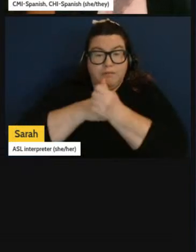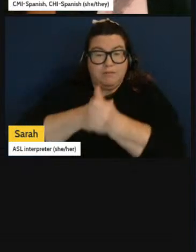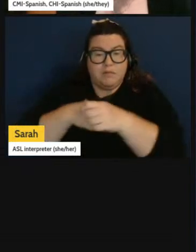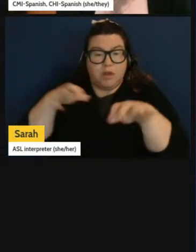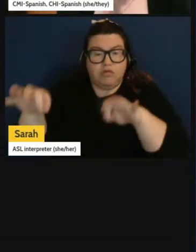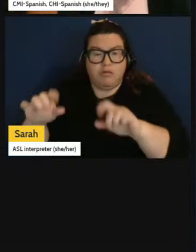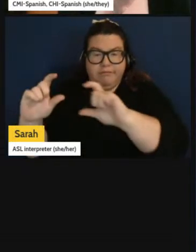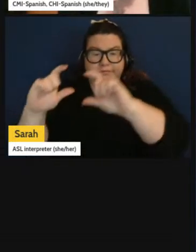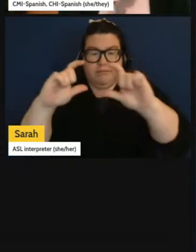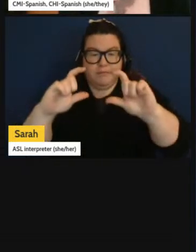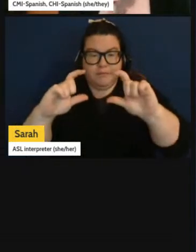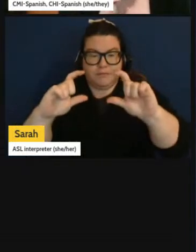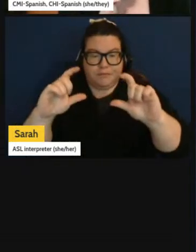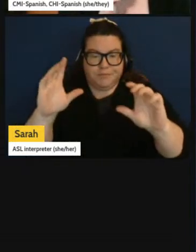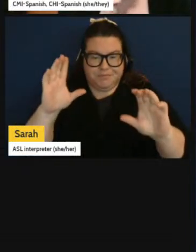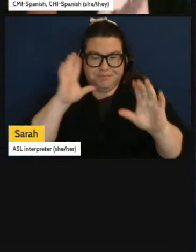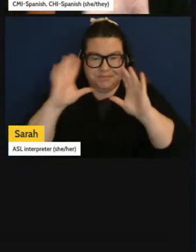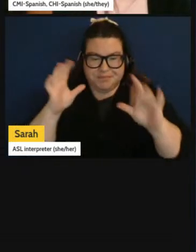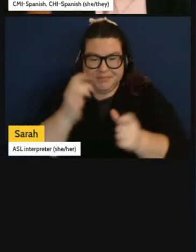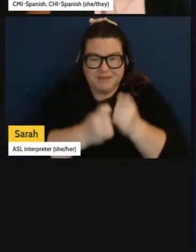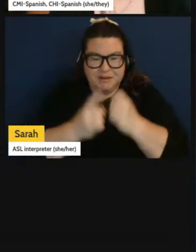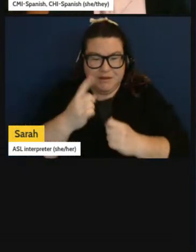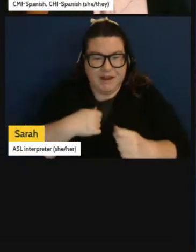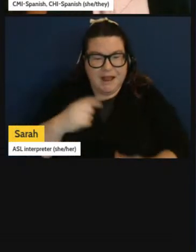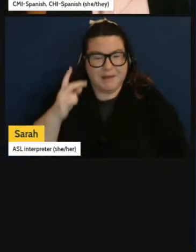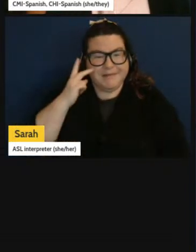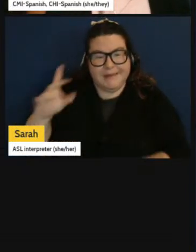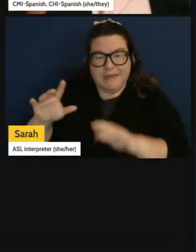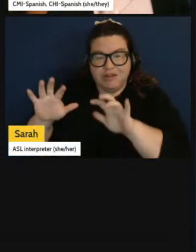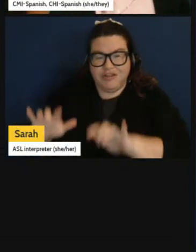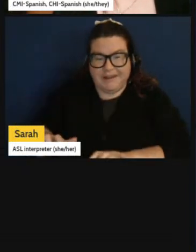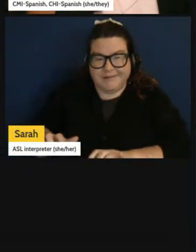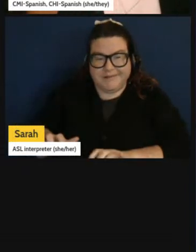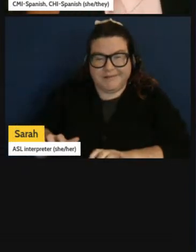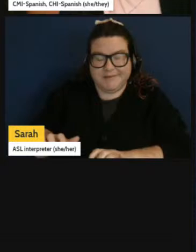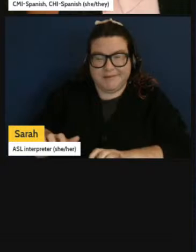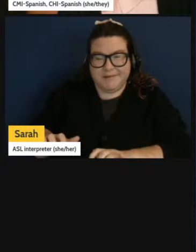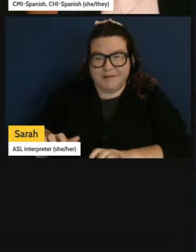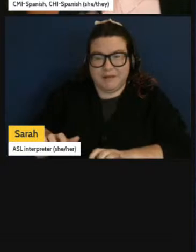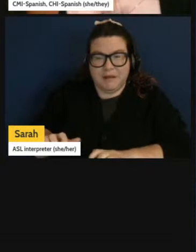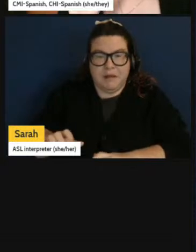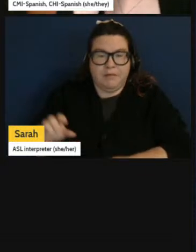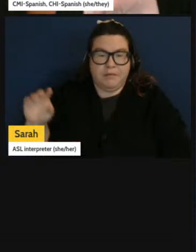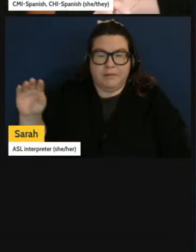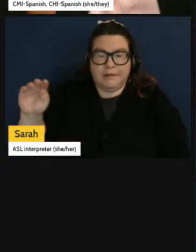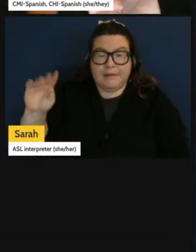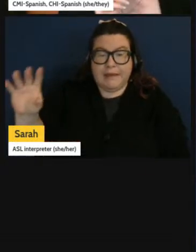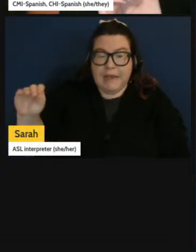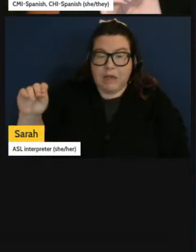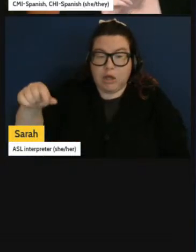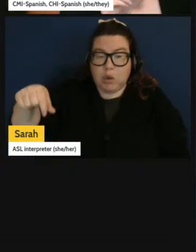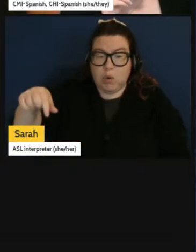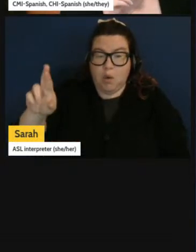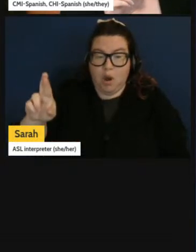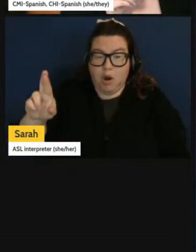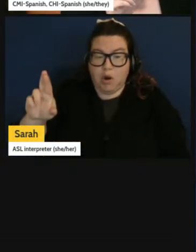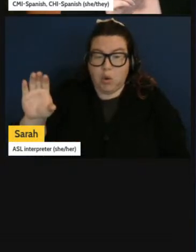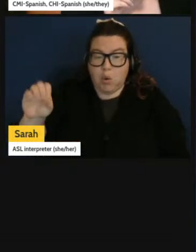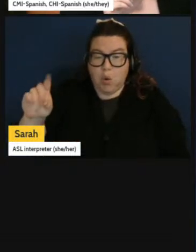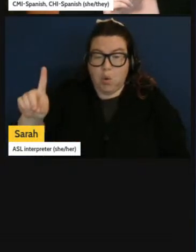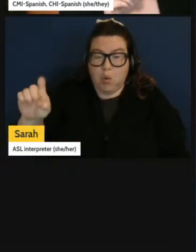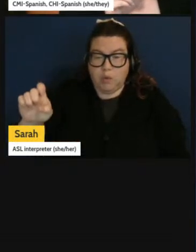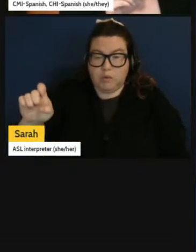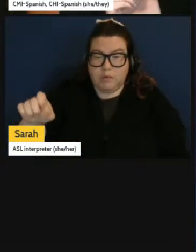instructions. Hello, everyone. I'm taking a peek at the chat. Scan the QR code, take a look at the instructions on the